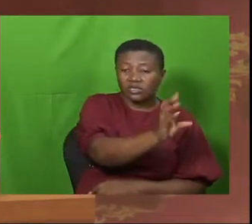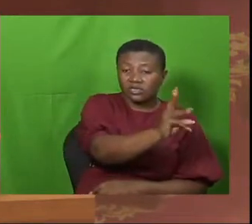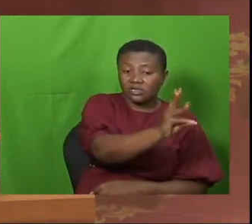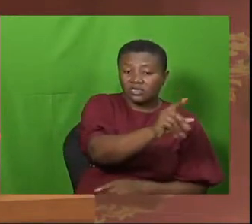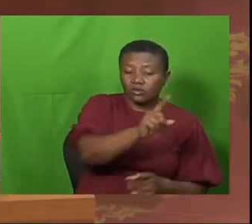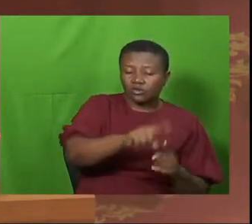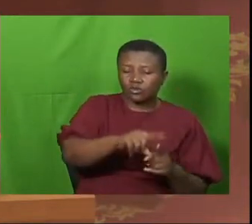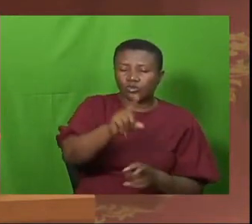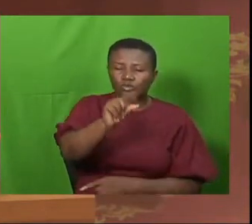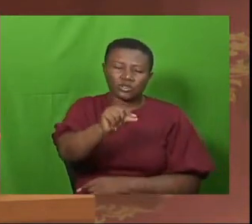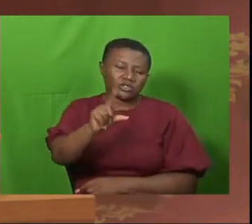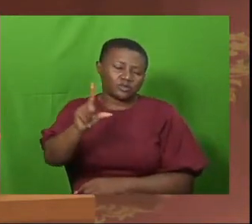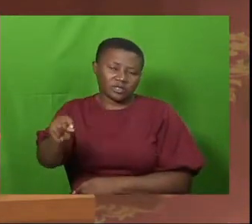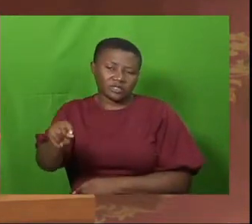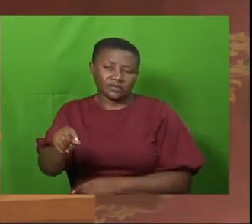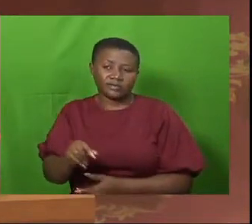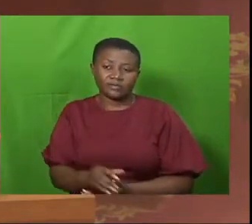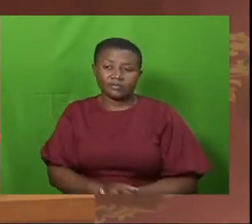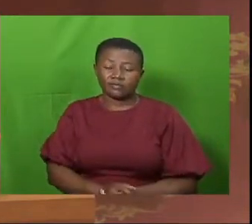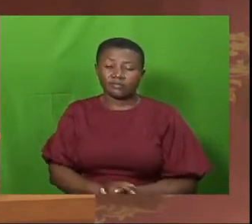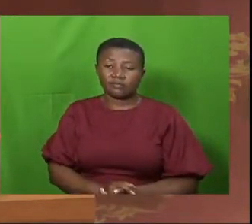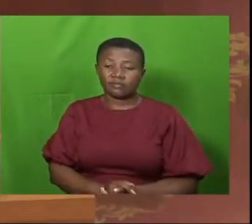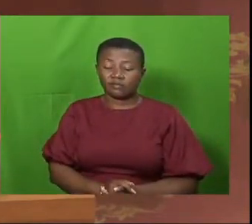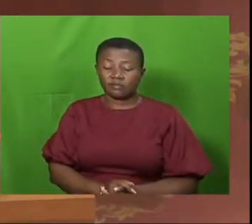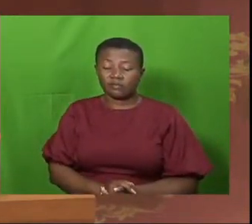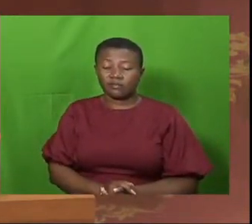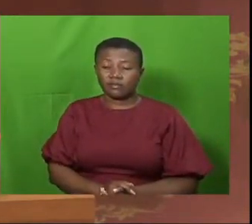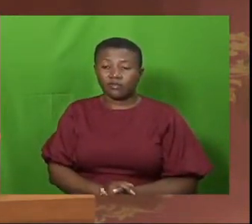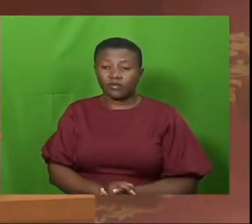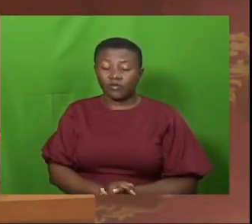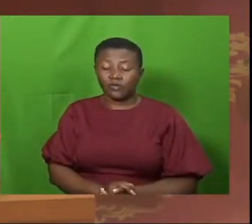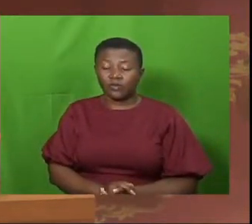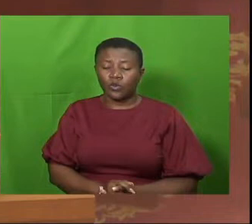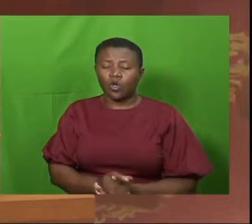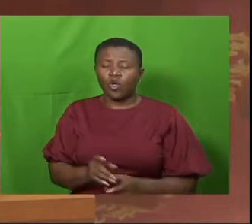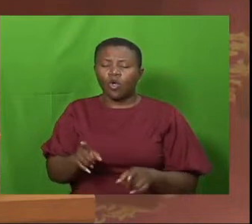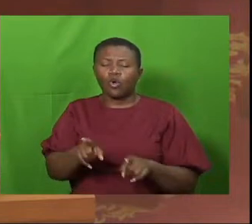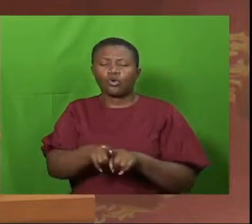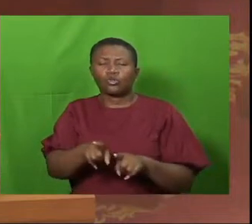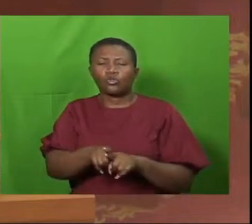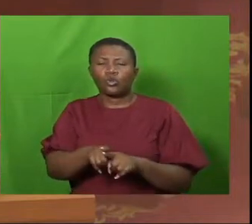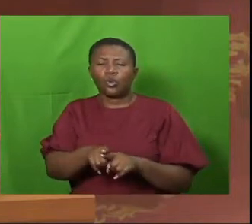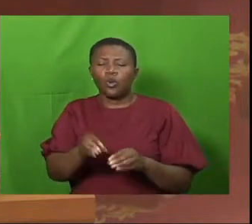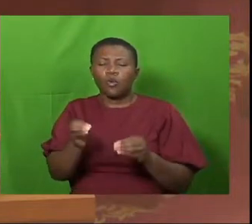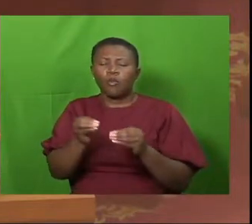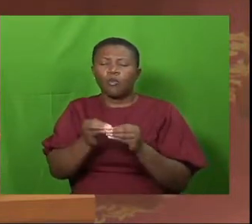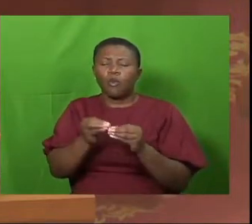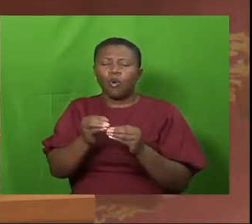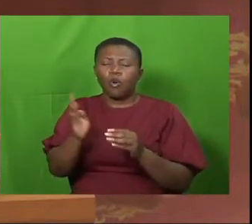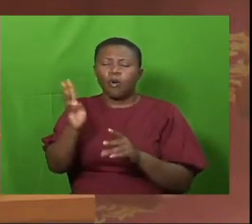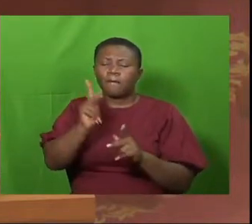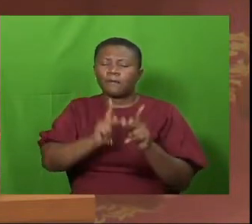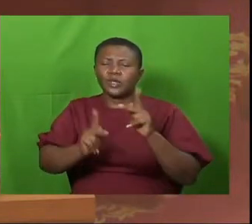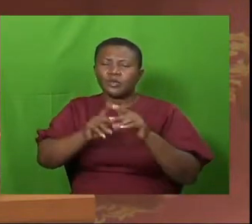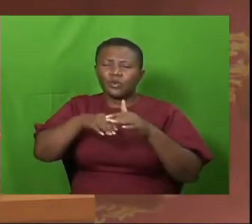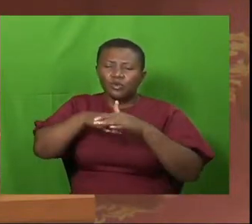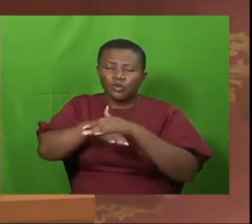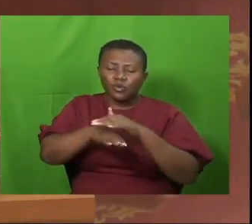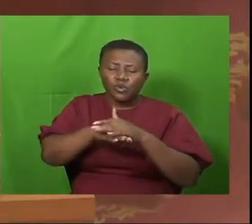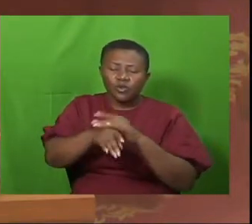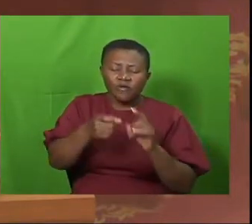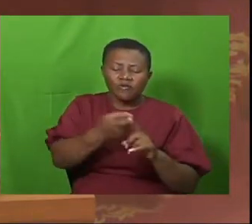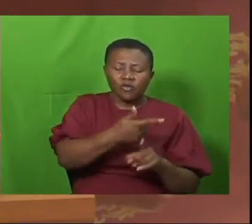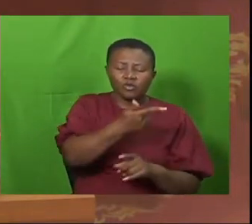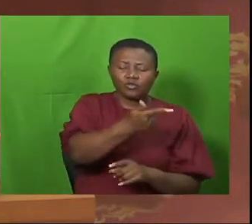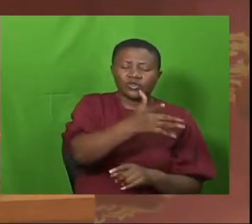Speaker, we have had a significant enrollment that has doubled from 25,000 in